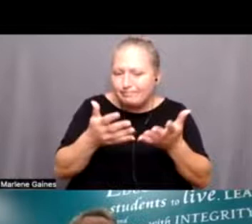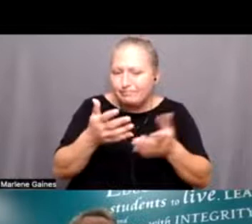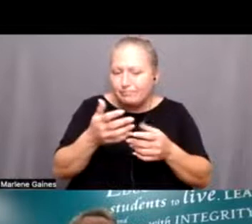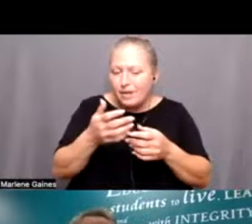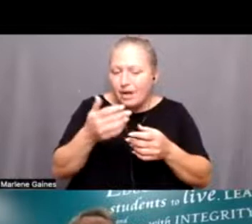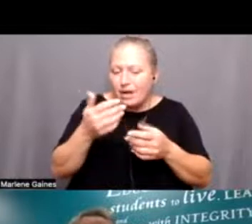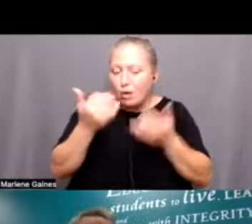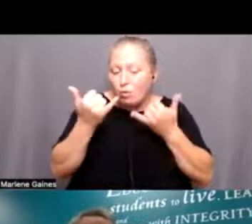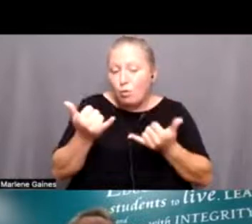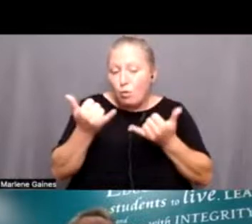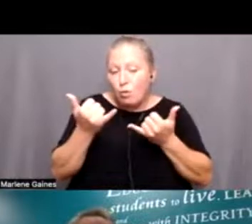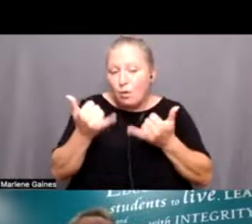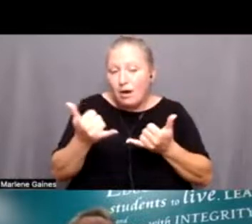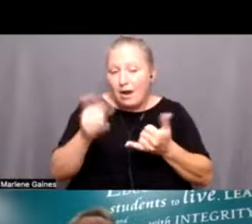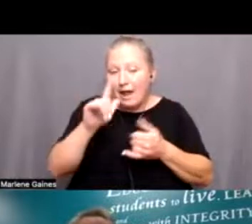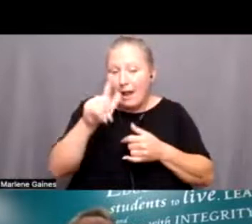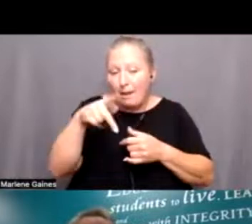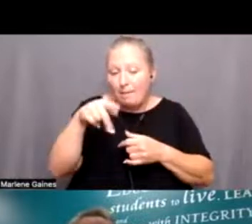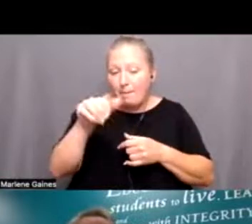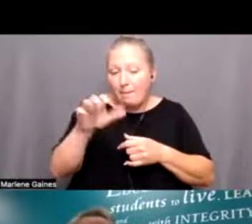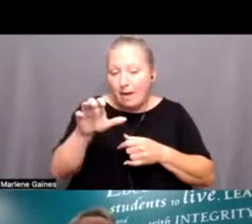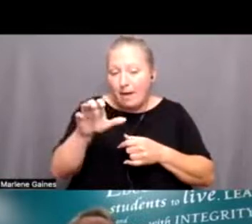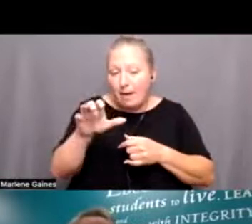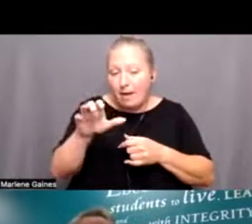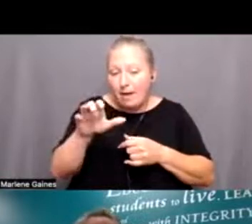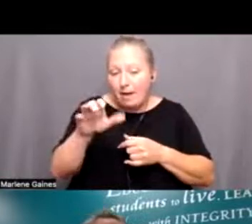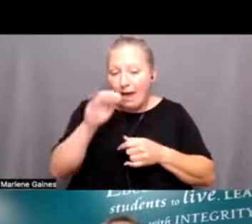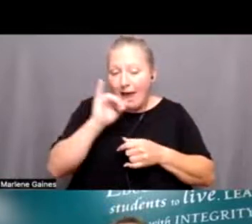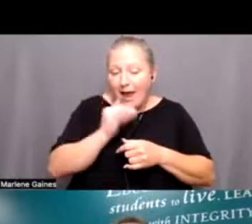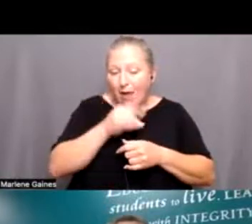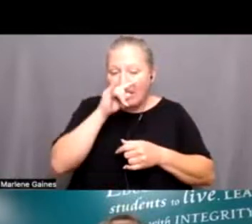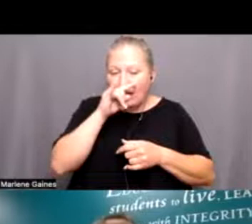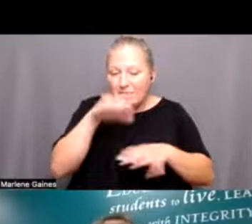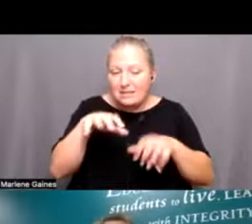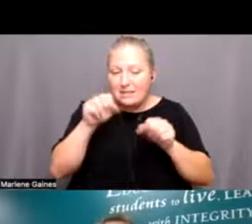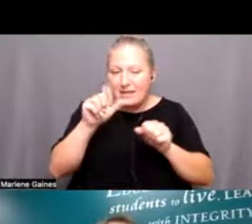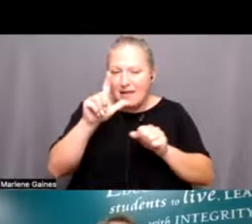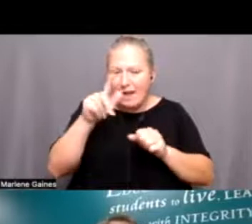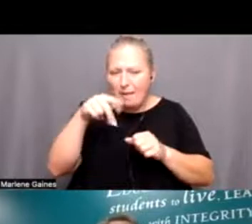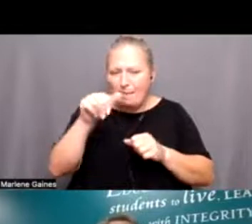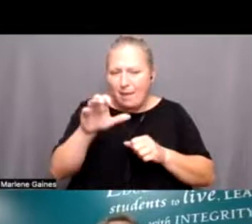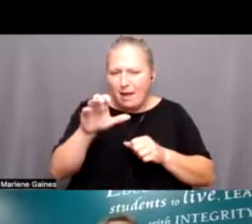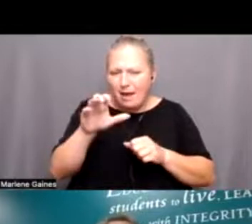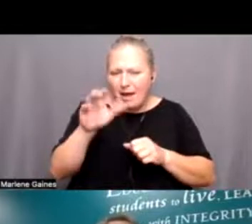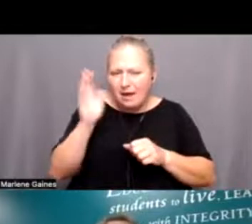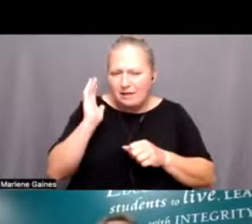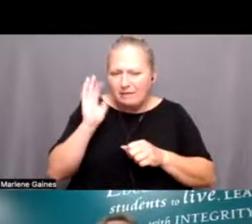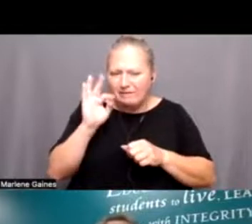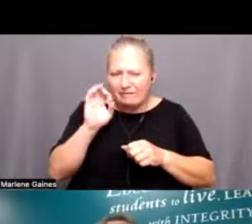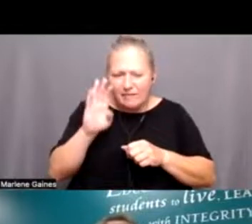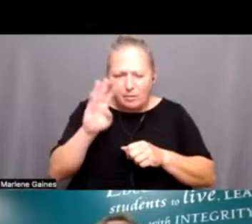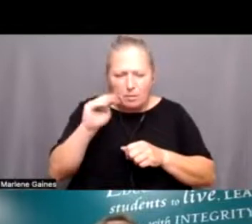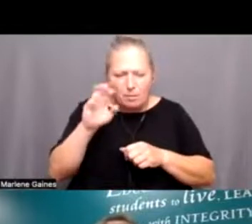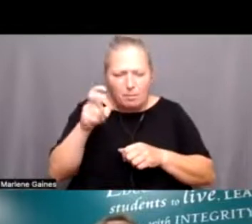I know like right now, like I think the LPAC, like we had our kiddos take the LPAC like February,